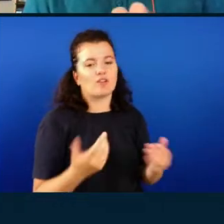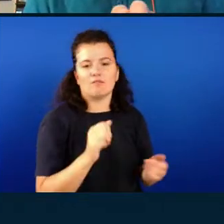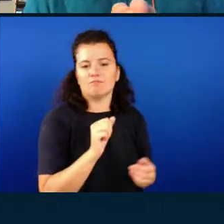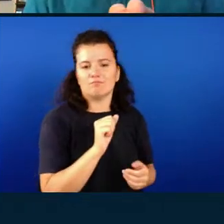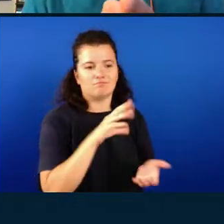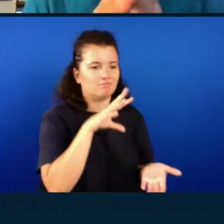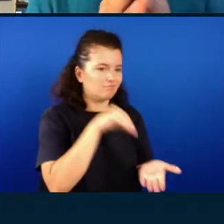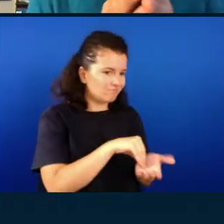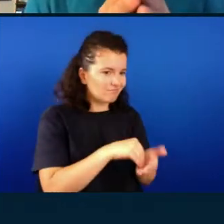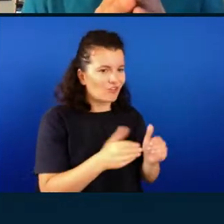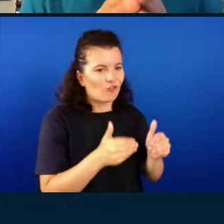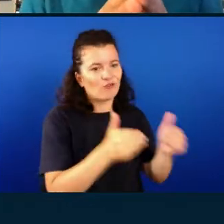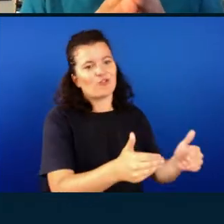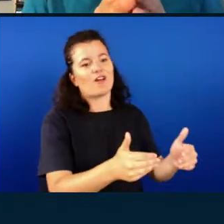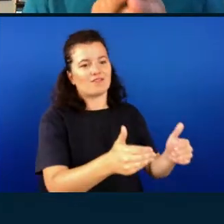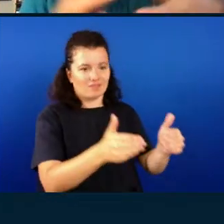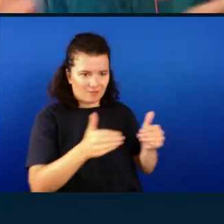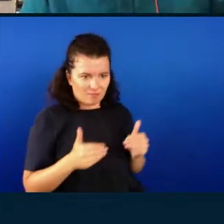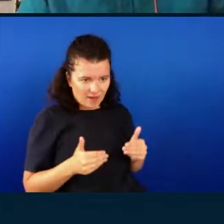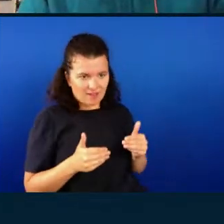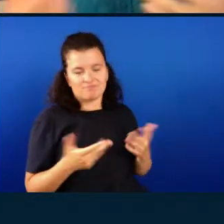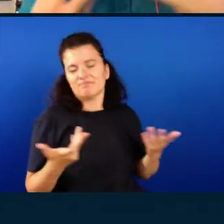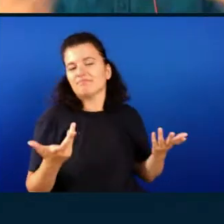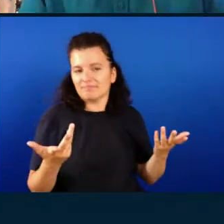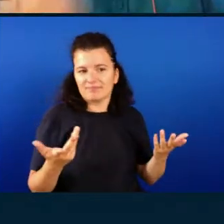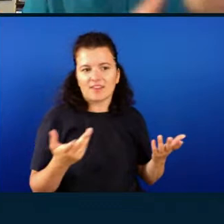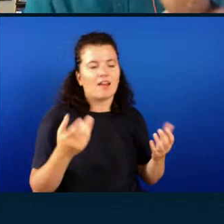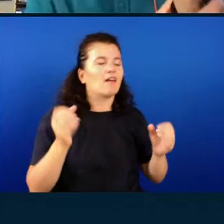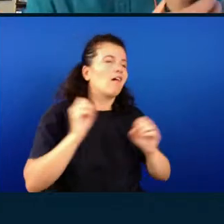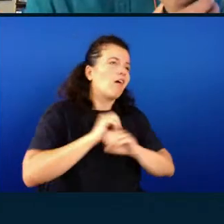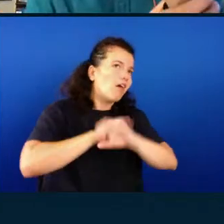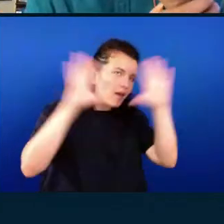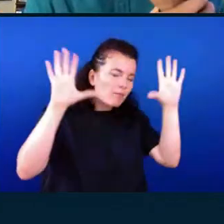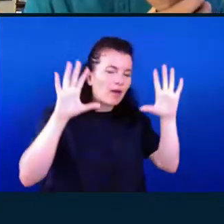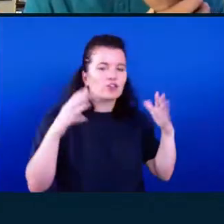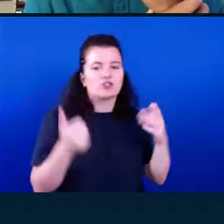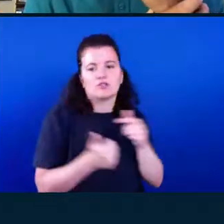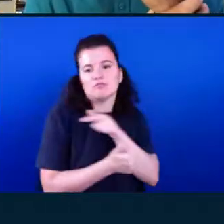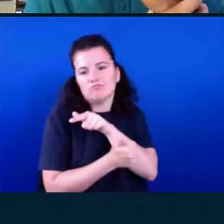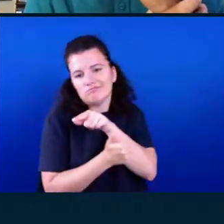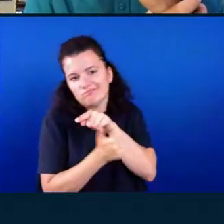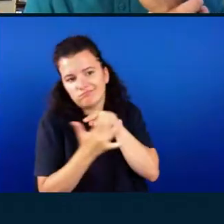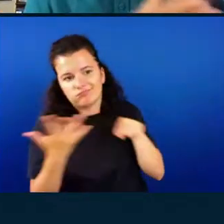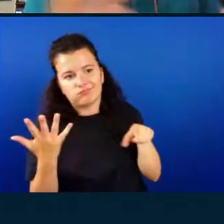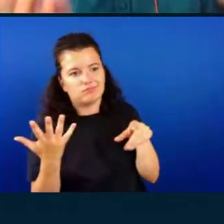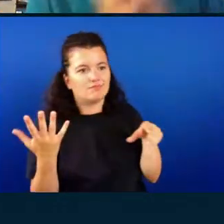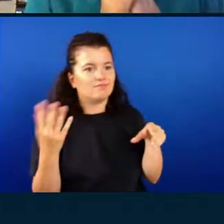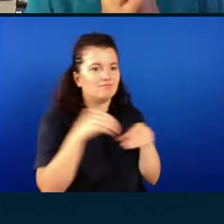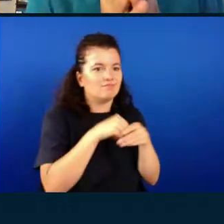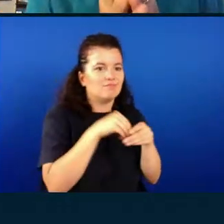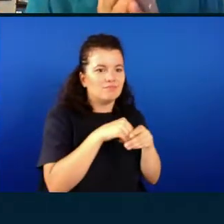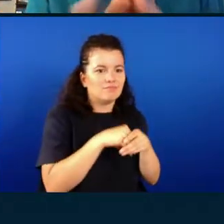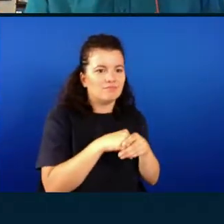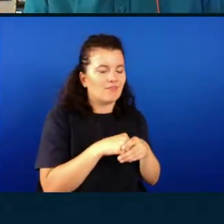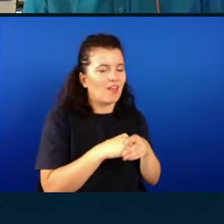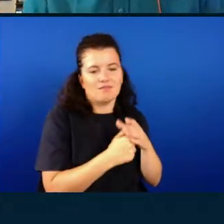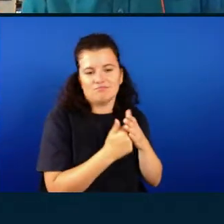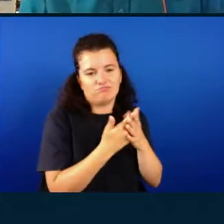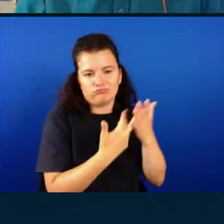front end, back end. Imagine as well that it has all these other things, has Docker, things with Postgres and all kinds of